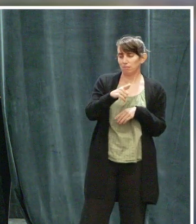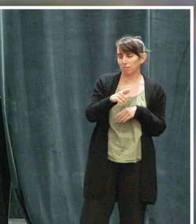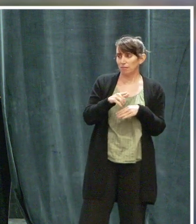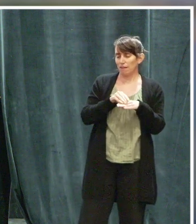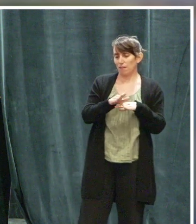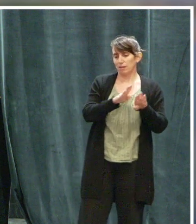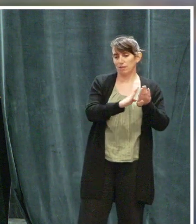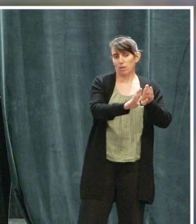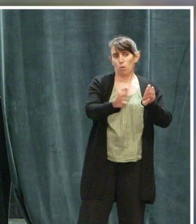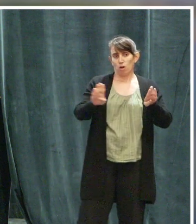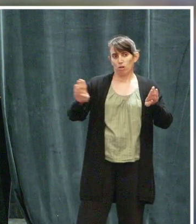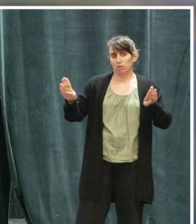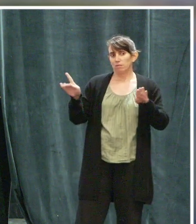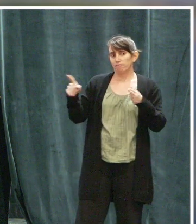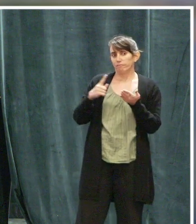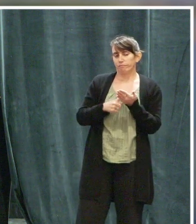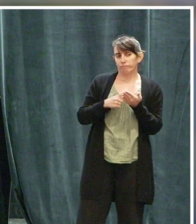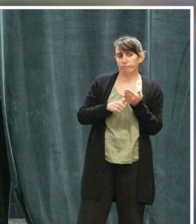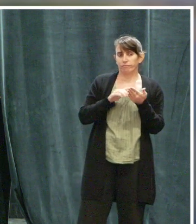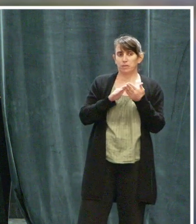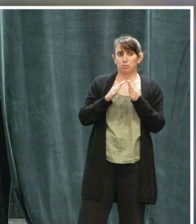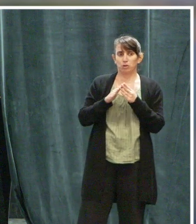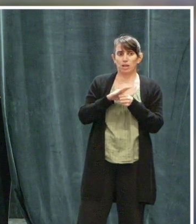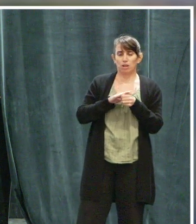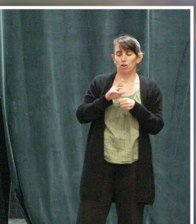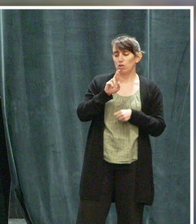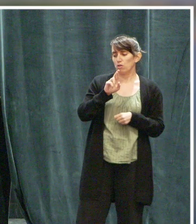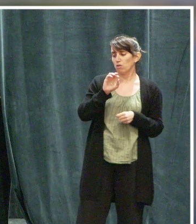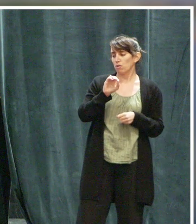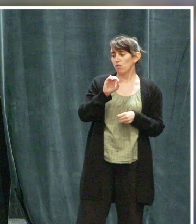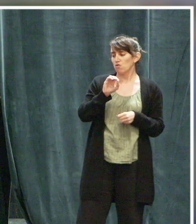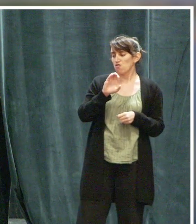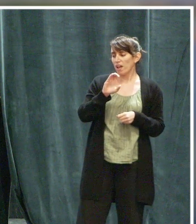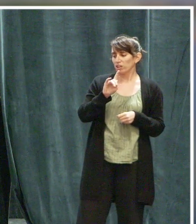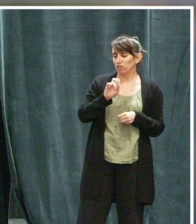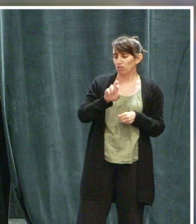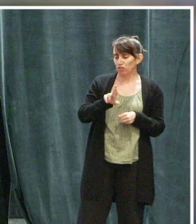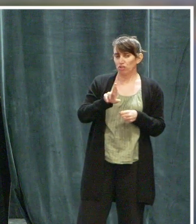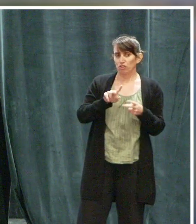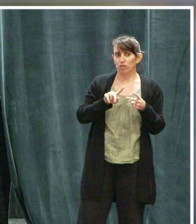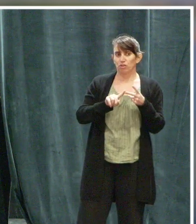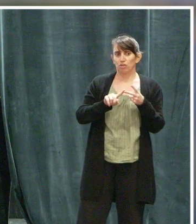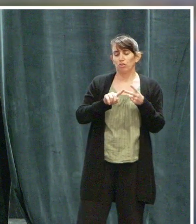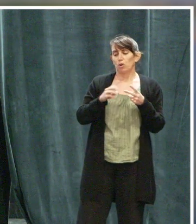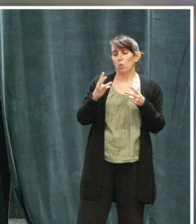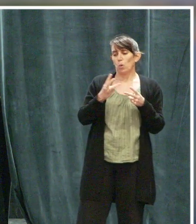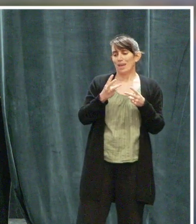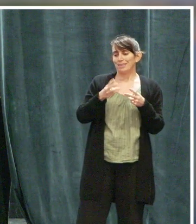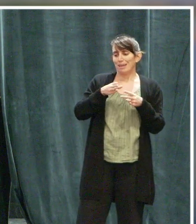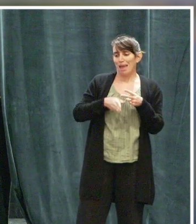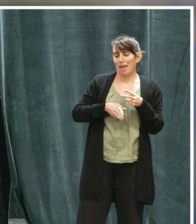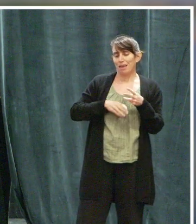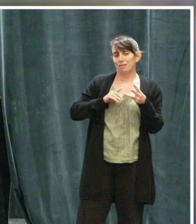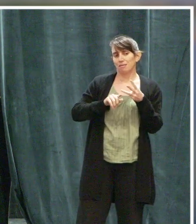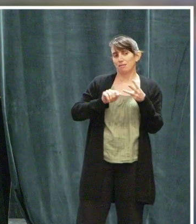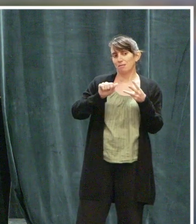about, the community areas at Rector, West Thames, and Albany, which are big differences from what